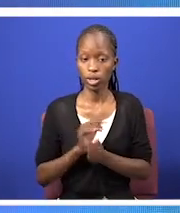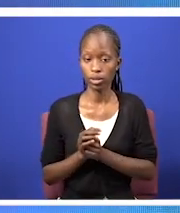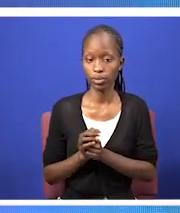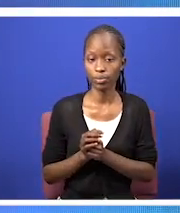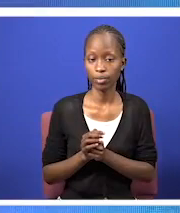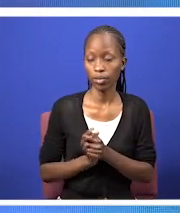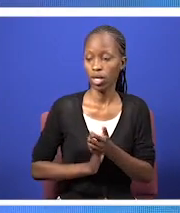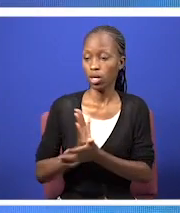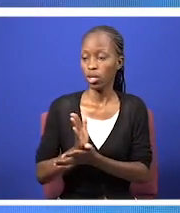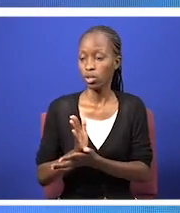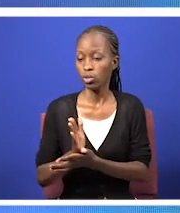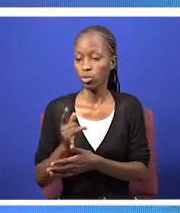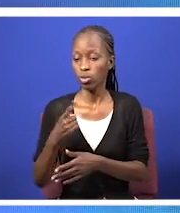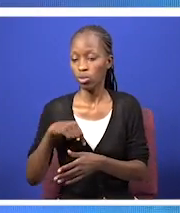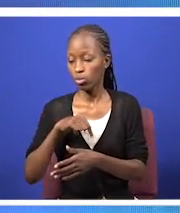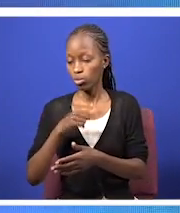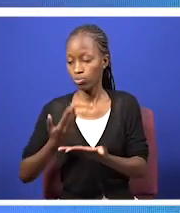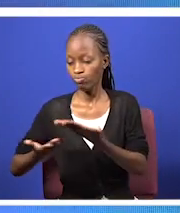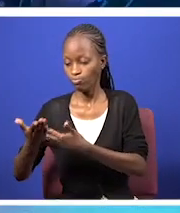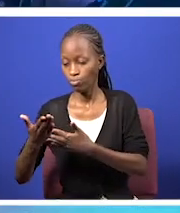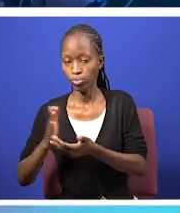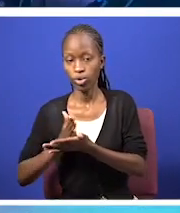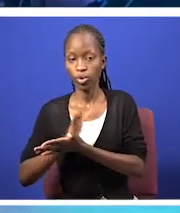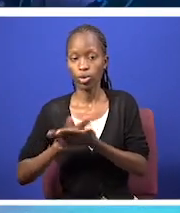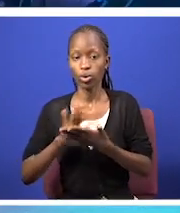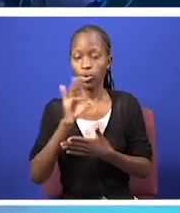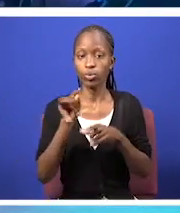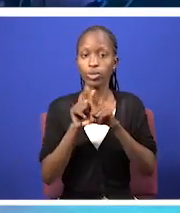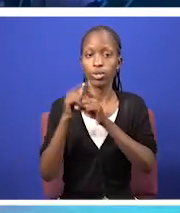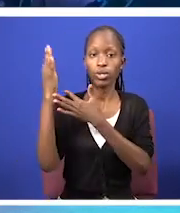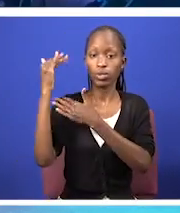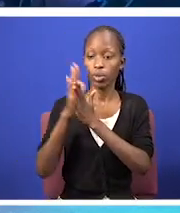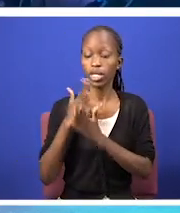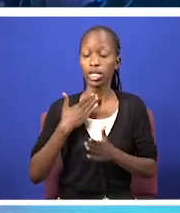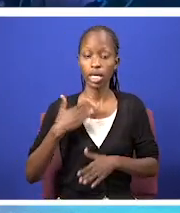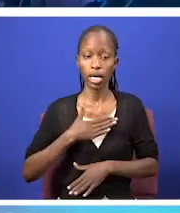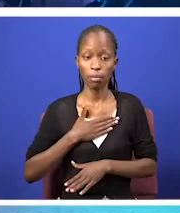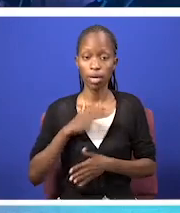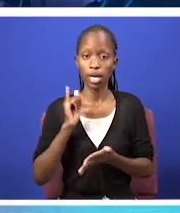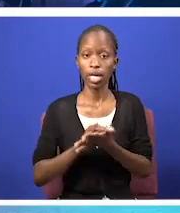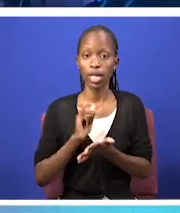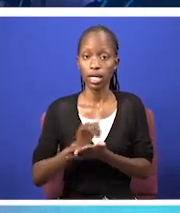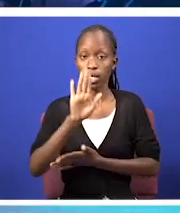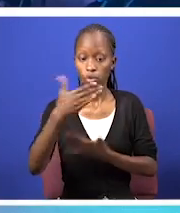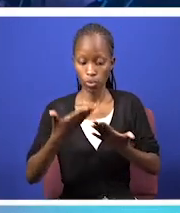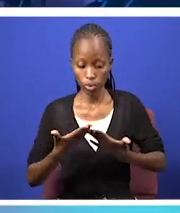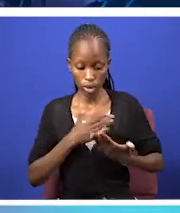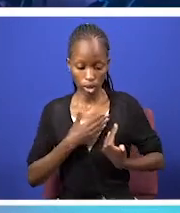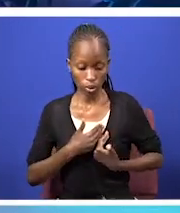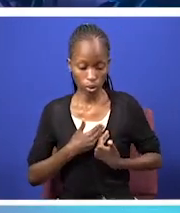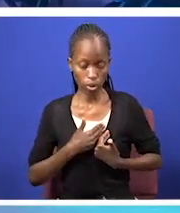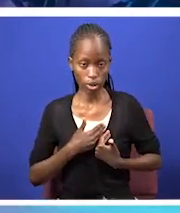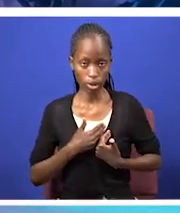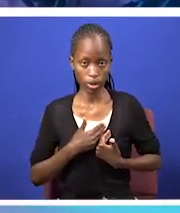our cooperating with the Holy Spirit. And it is my hope and desire that you will invite the